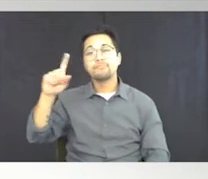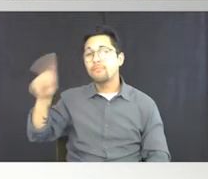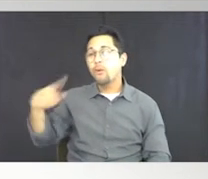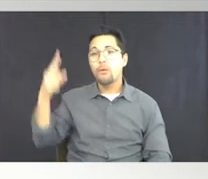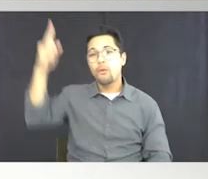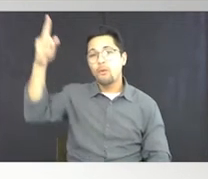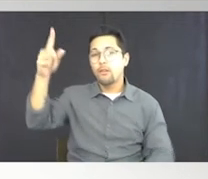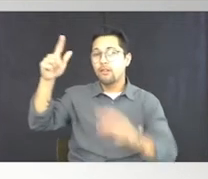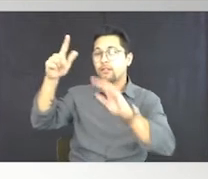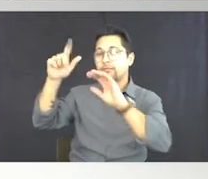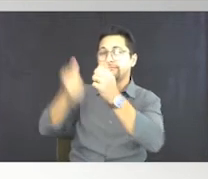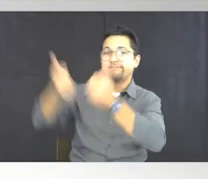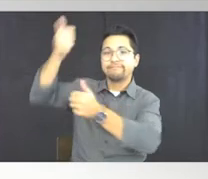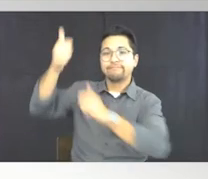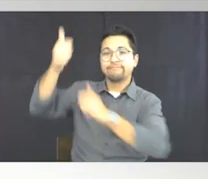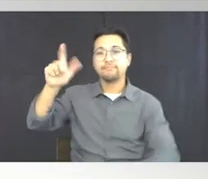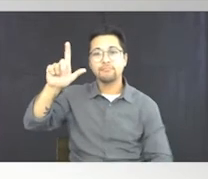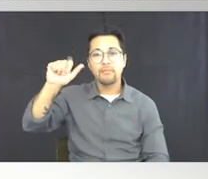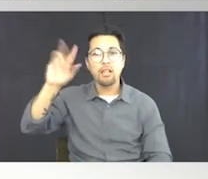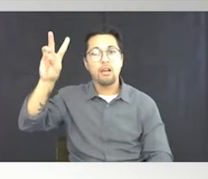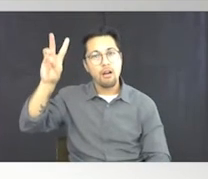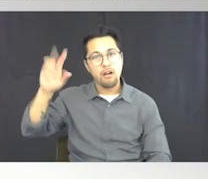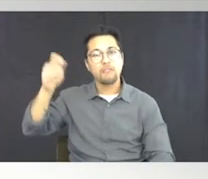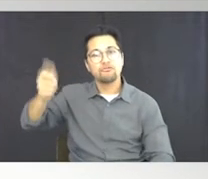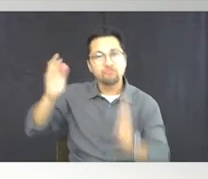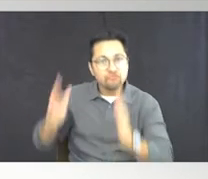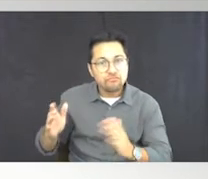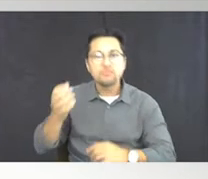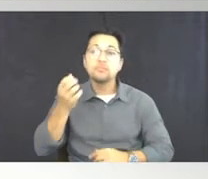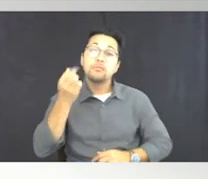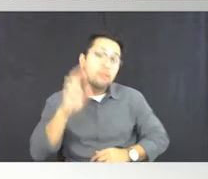that, or the IEP team.